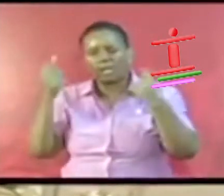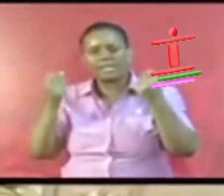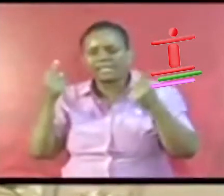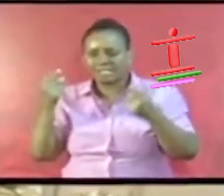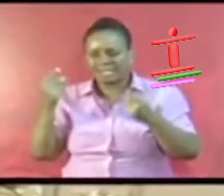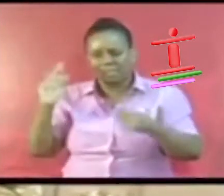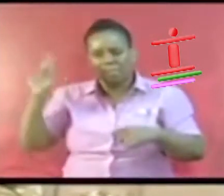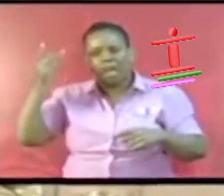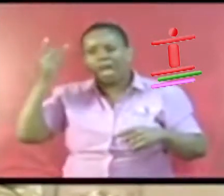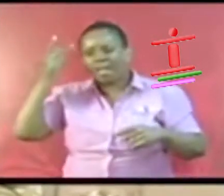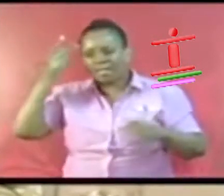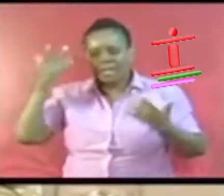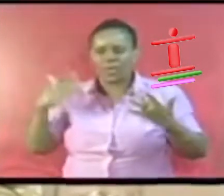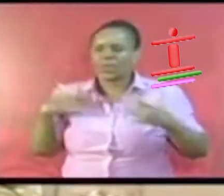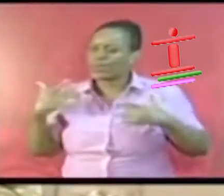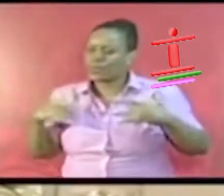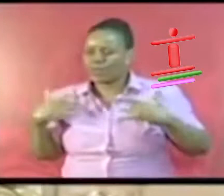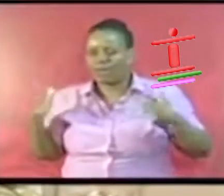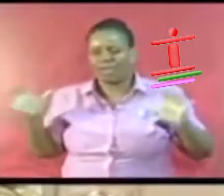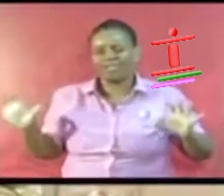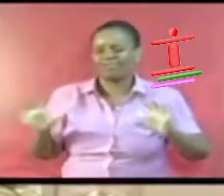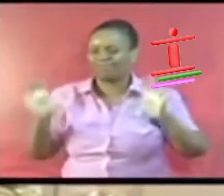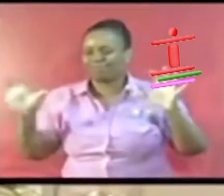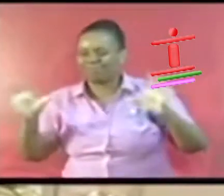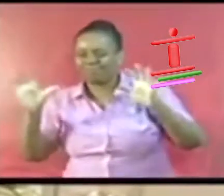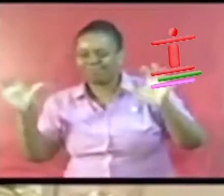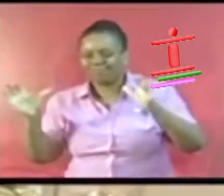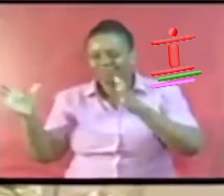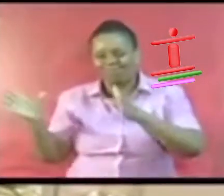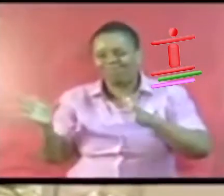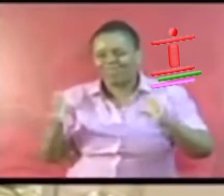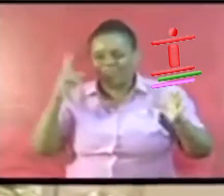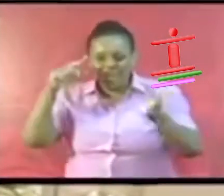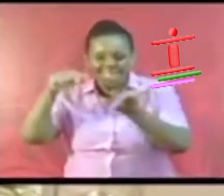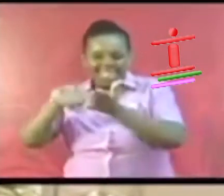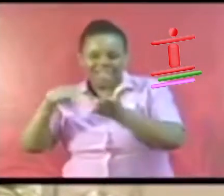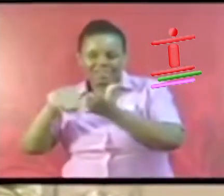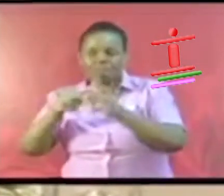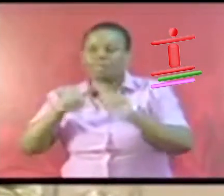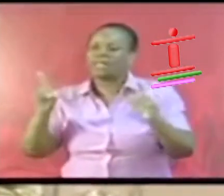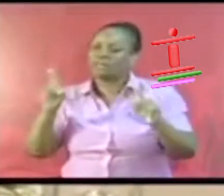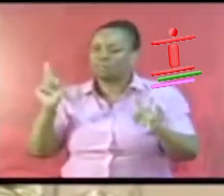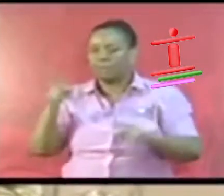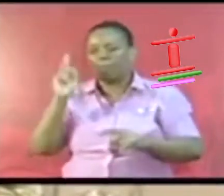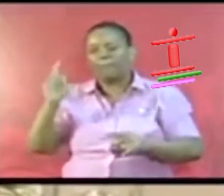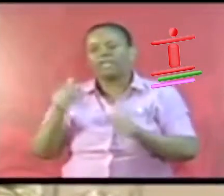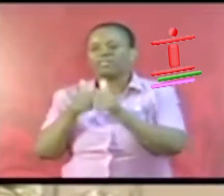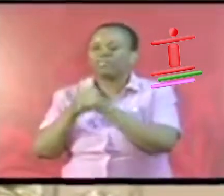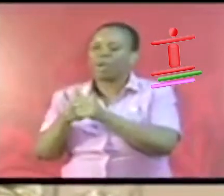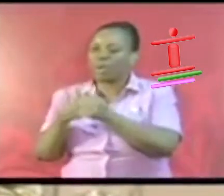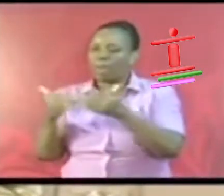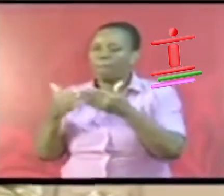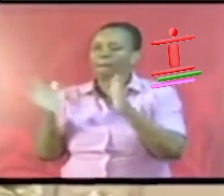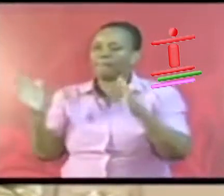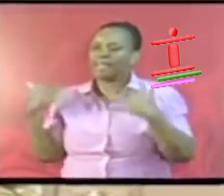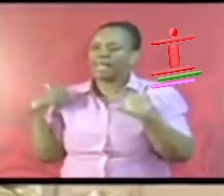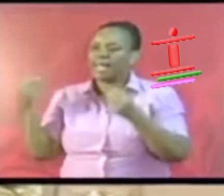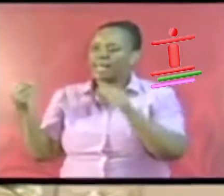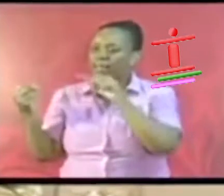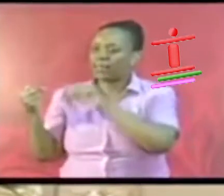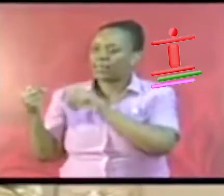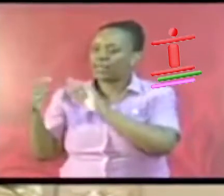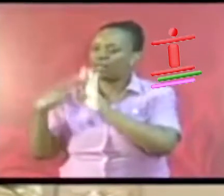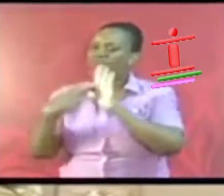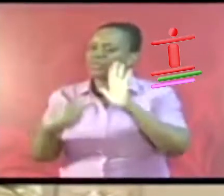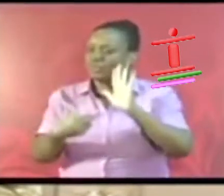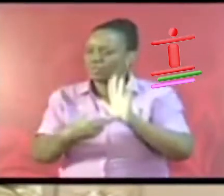is essential, but we must conduct those activities using the public health guidelines for our new normal, and